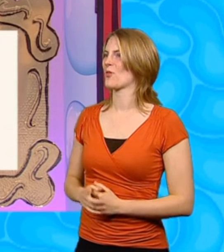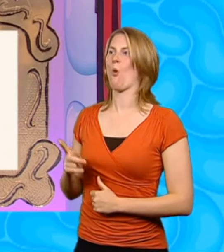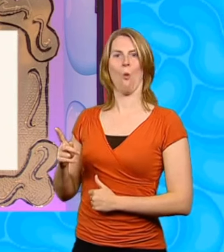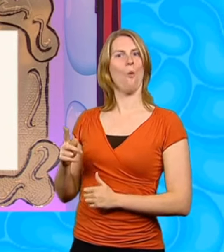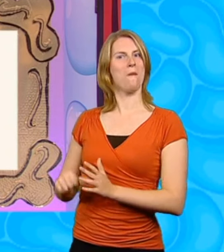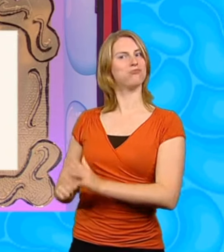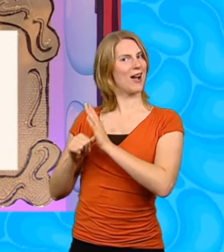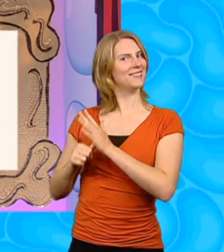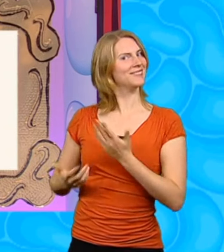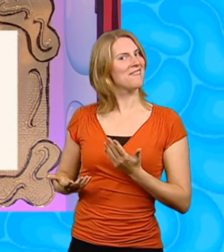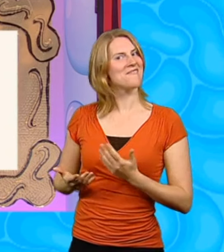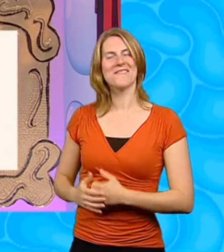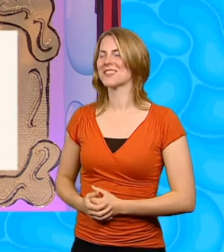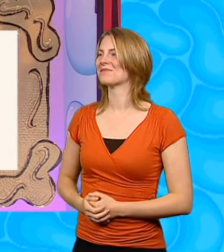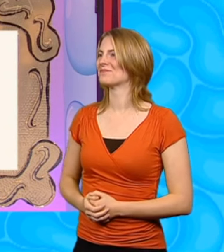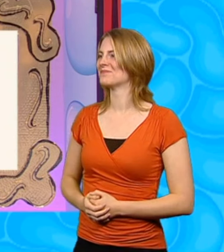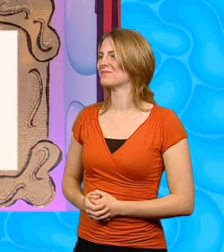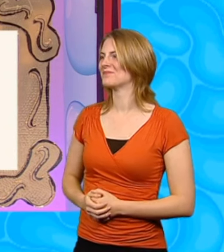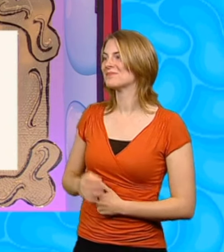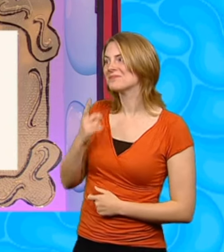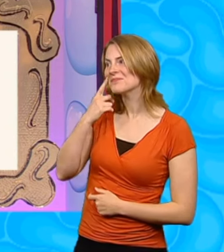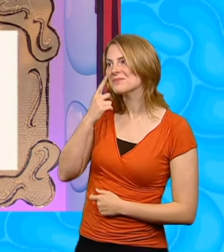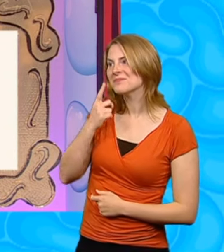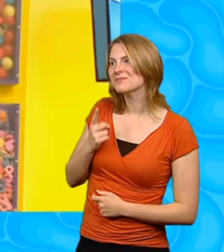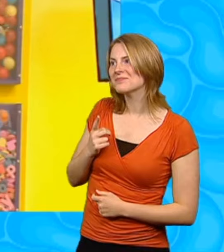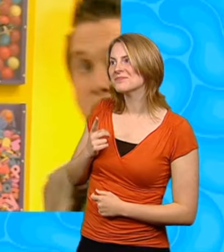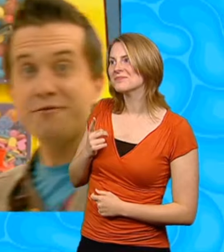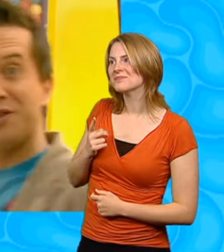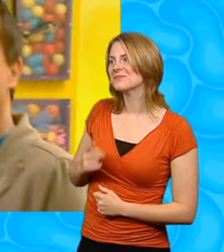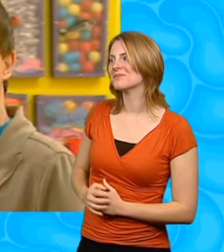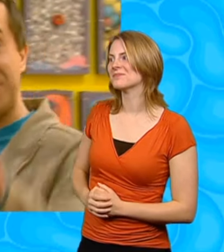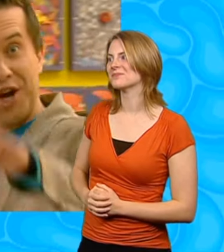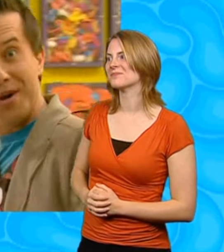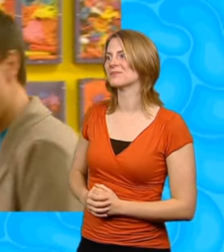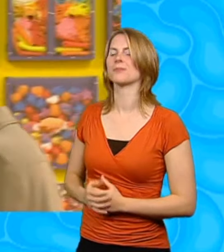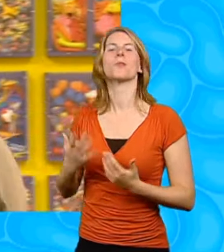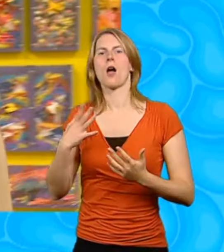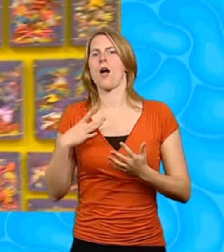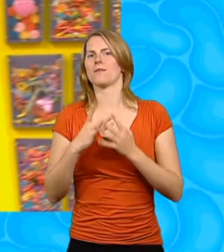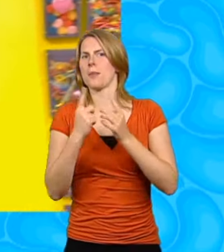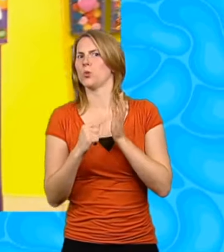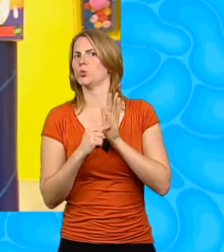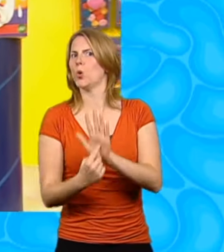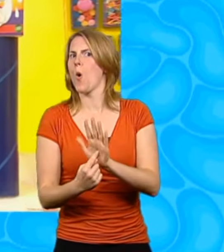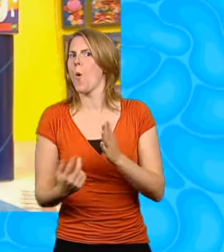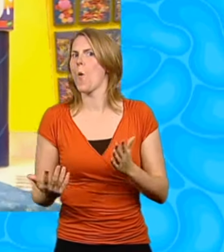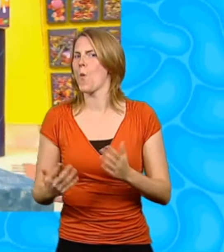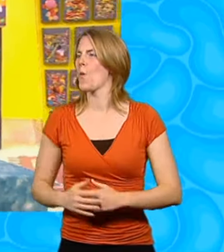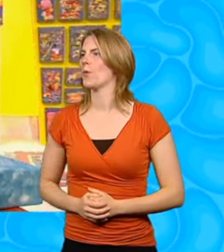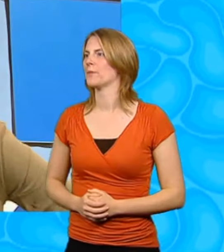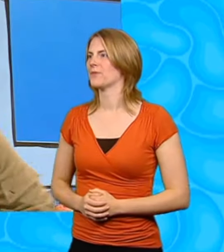Very impressive. Now take a look at this. I've got something to show you.